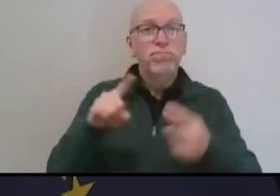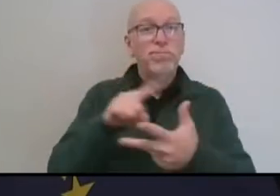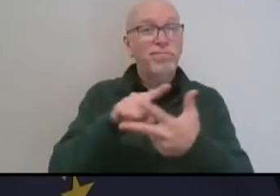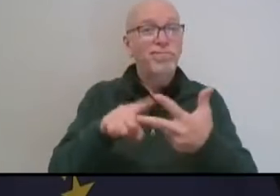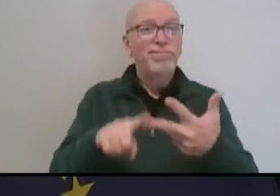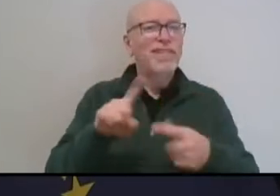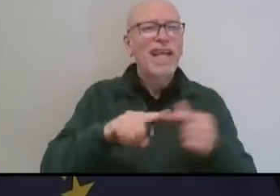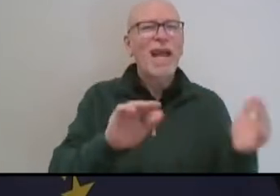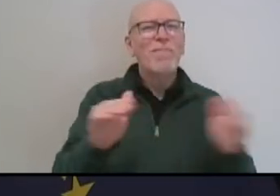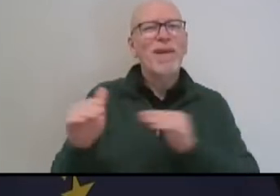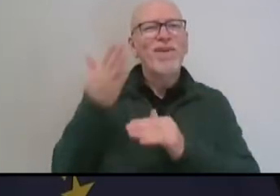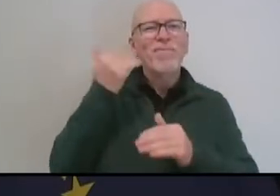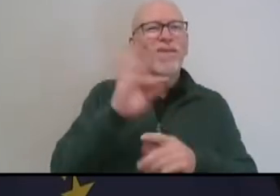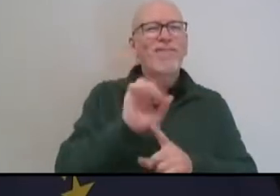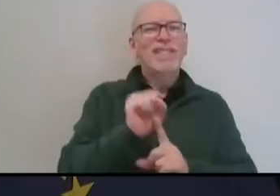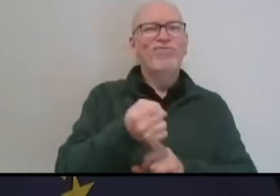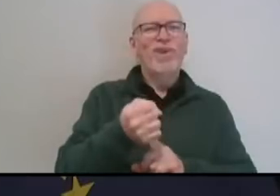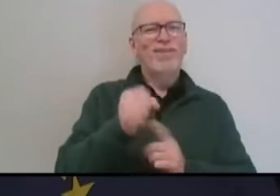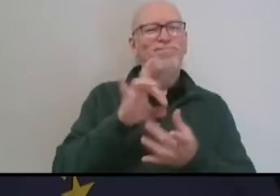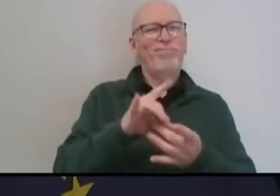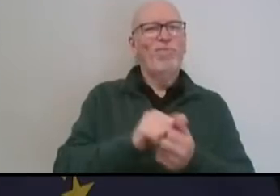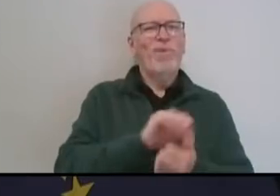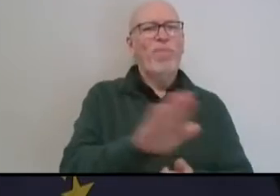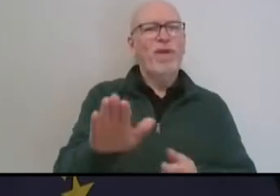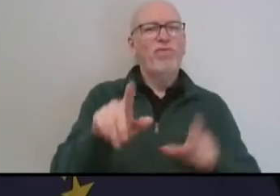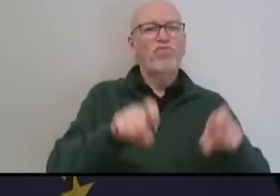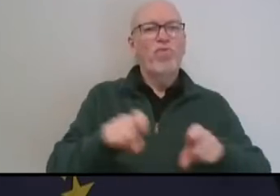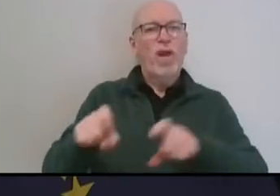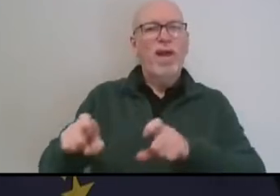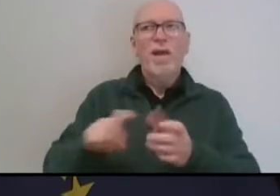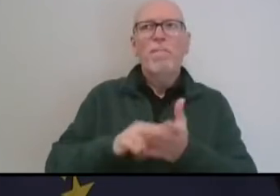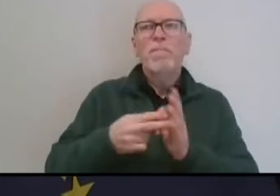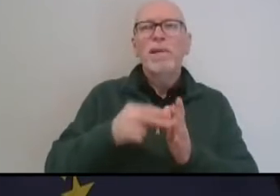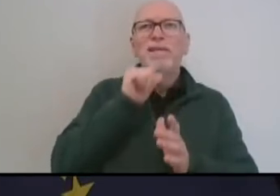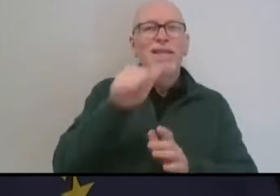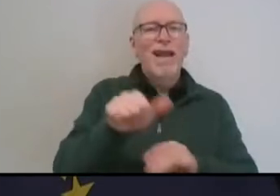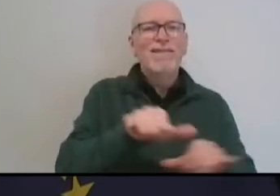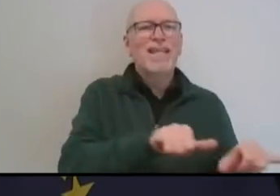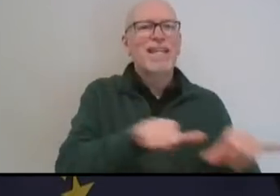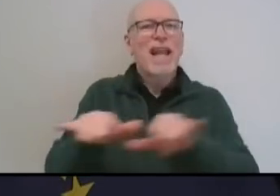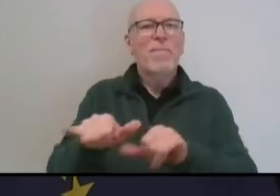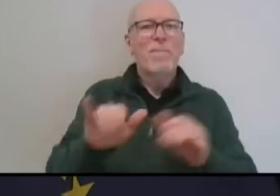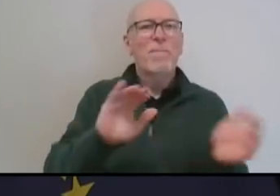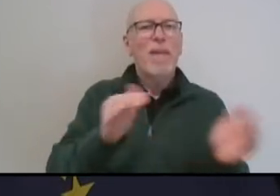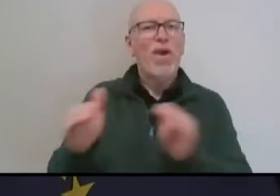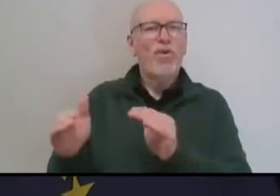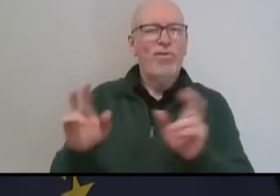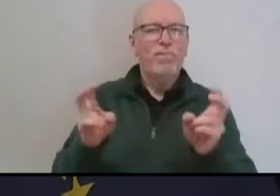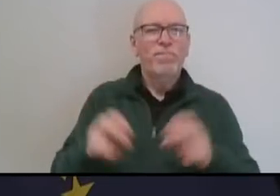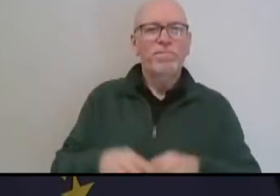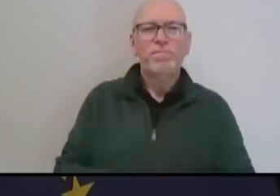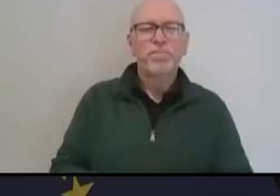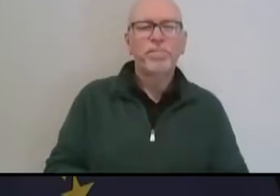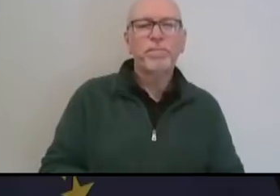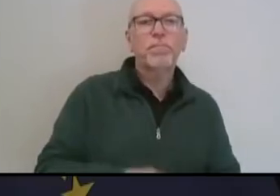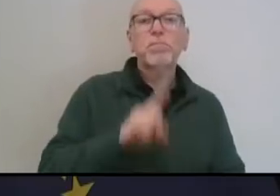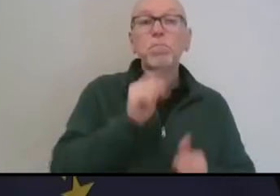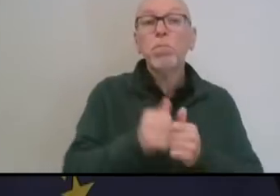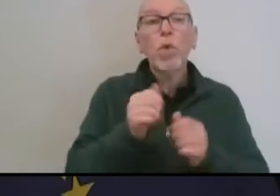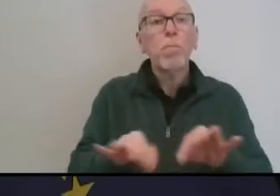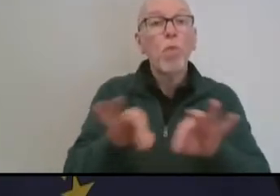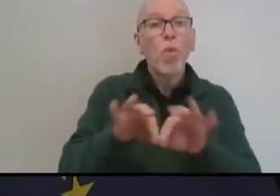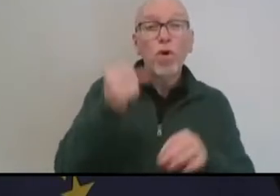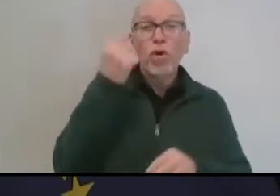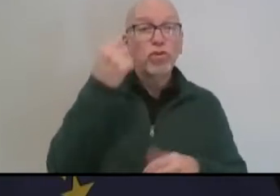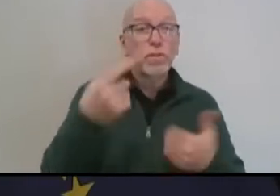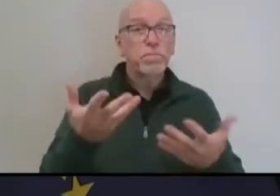because the circumstances surrounding the trials mean it is not an apples-to-apples comparison. What's most important to understand